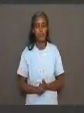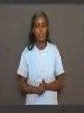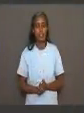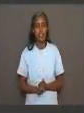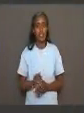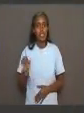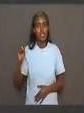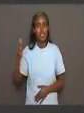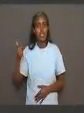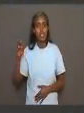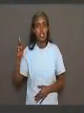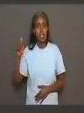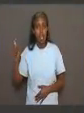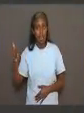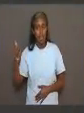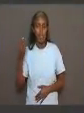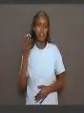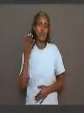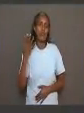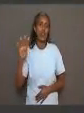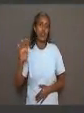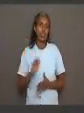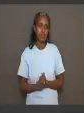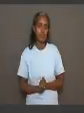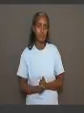Sarah is 14.